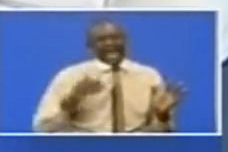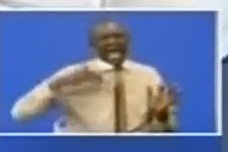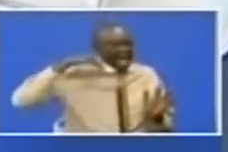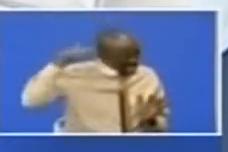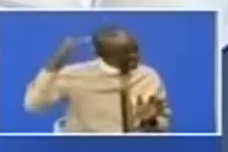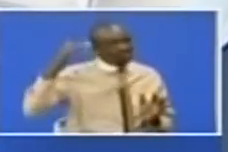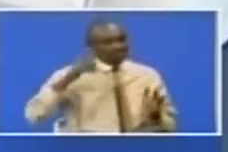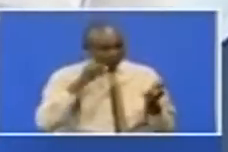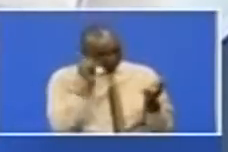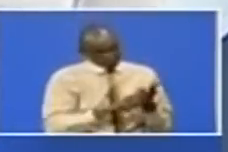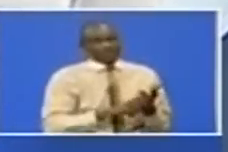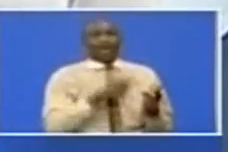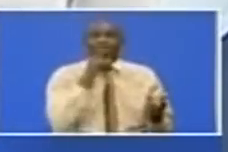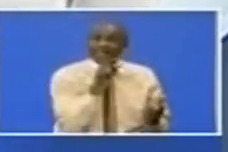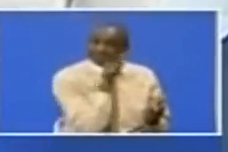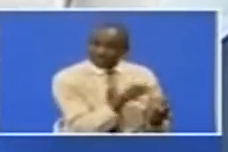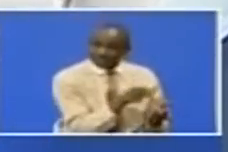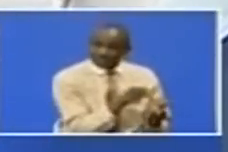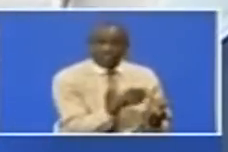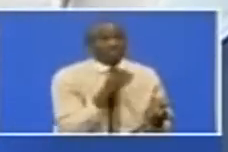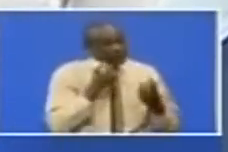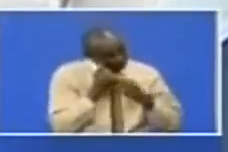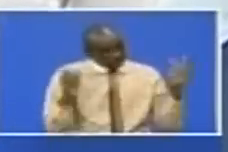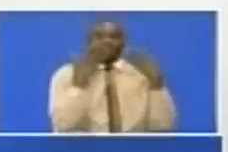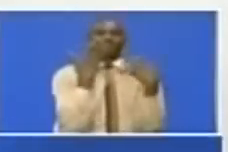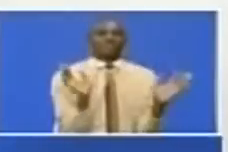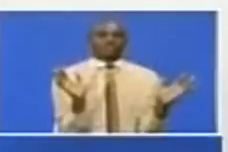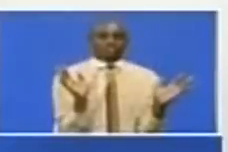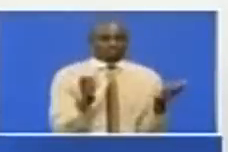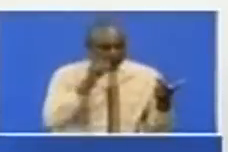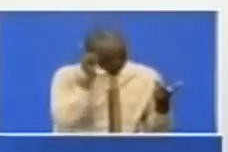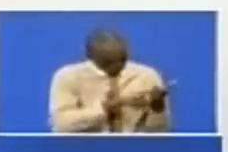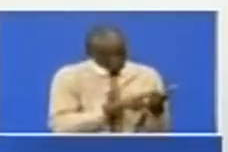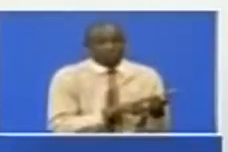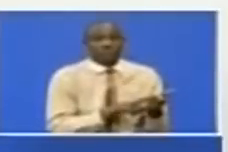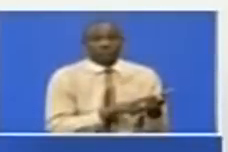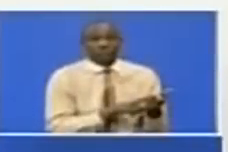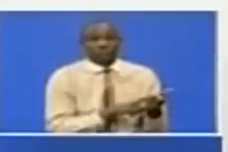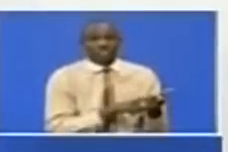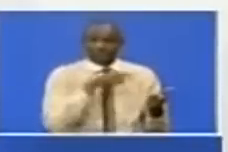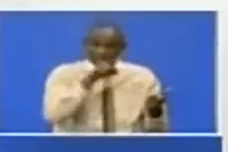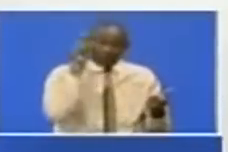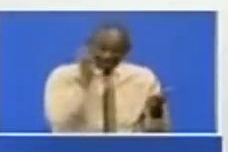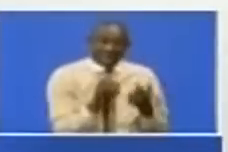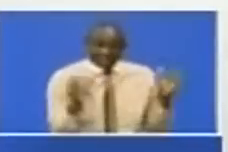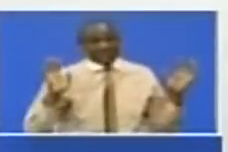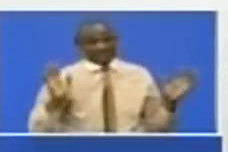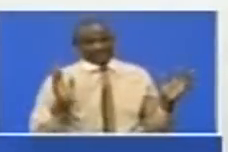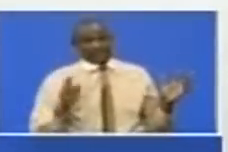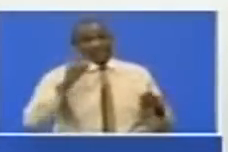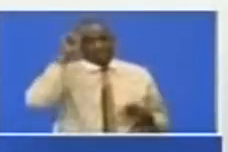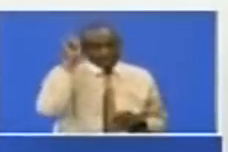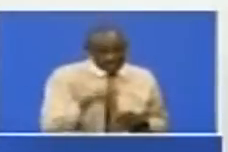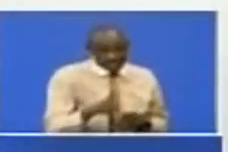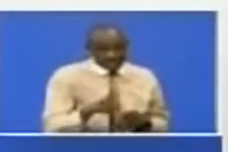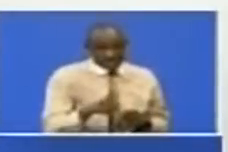family values. Mm-hmm. Also, a man that is born again. And he has to be born again, though it's not a must that he